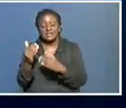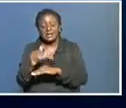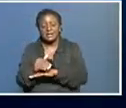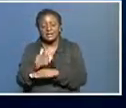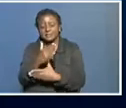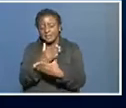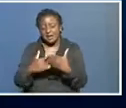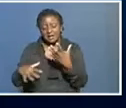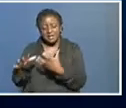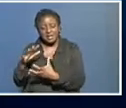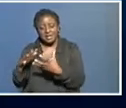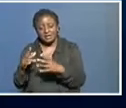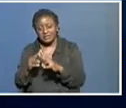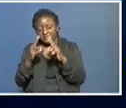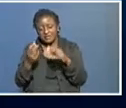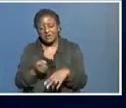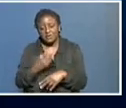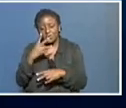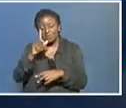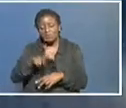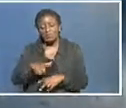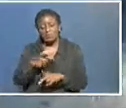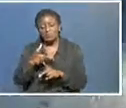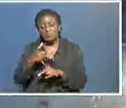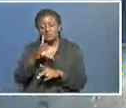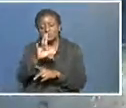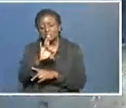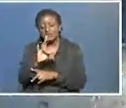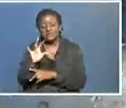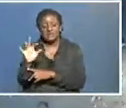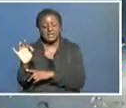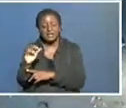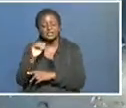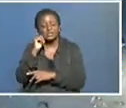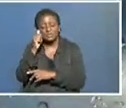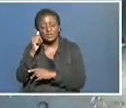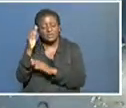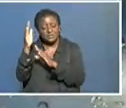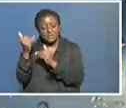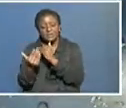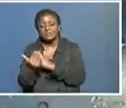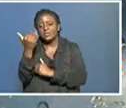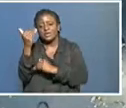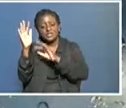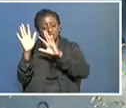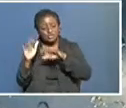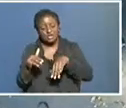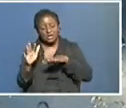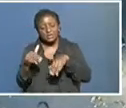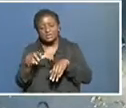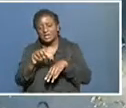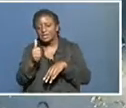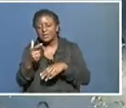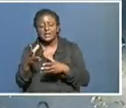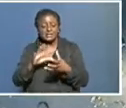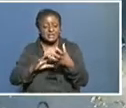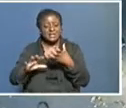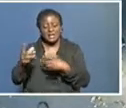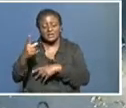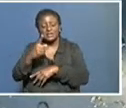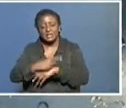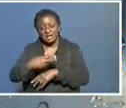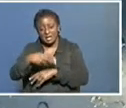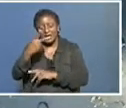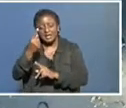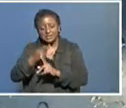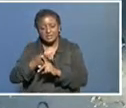warm conditions with a low temperature around 79 degrees. And tomorrow, expect some morning showers. Otherwise, a rather cloudy day. High